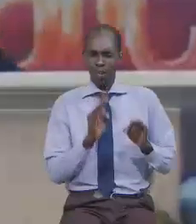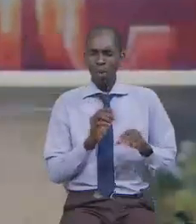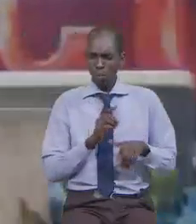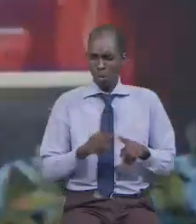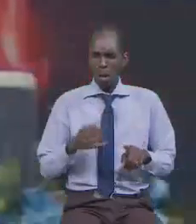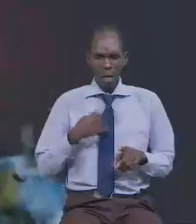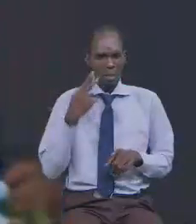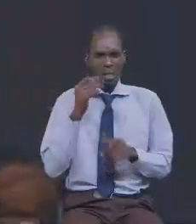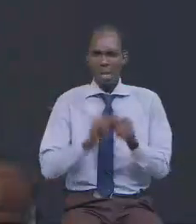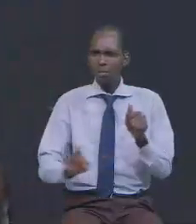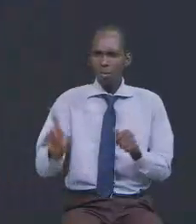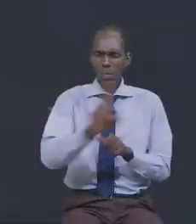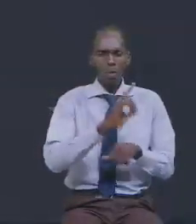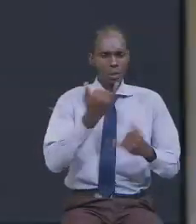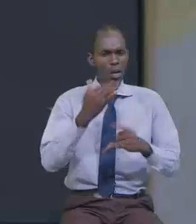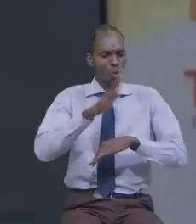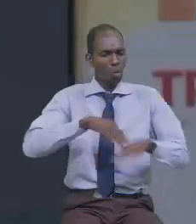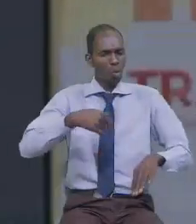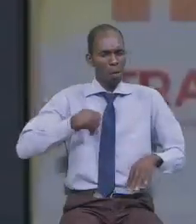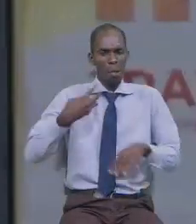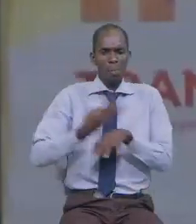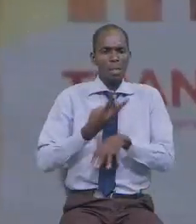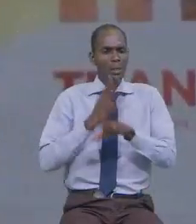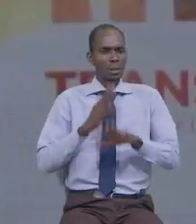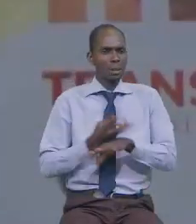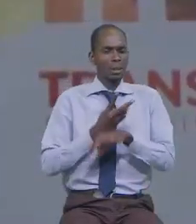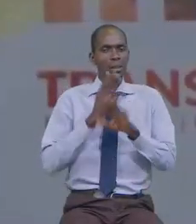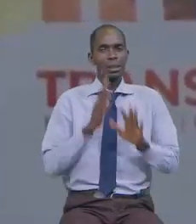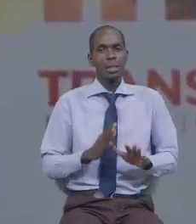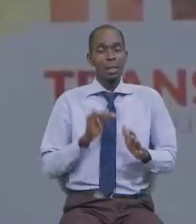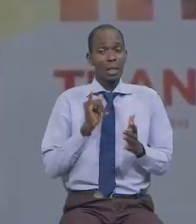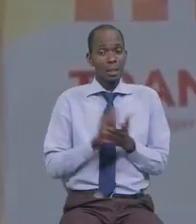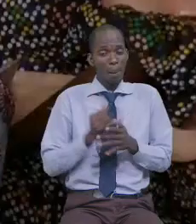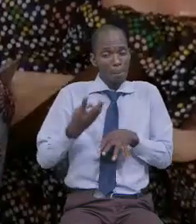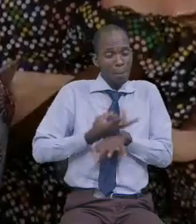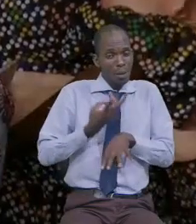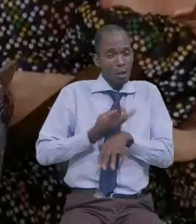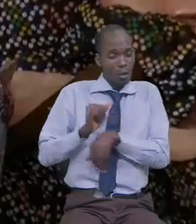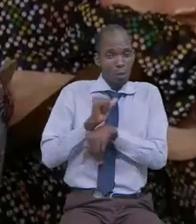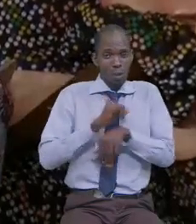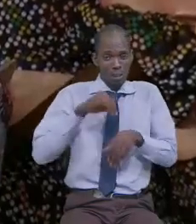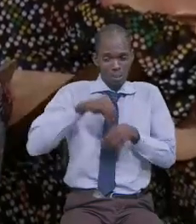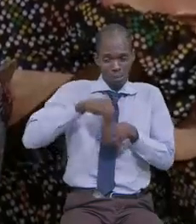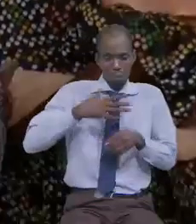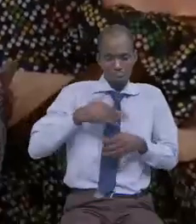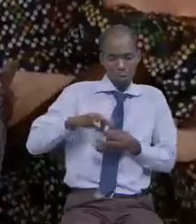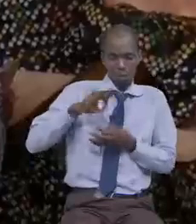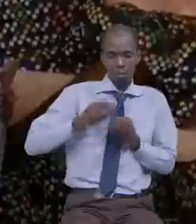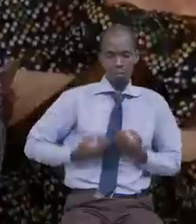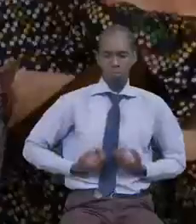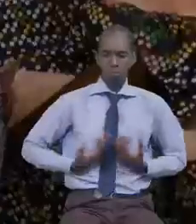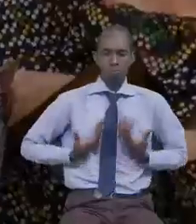the mathematician inside me woke up, got up. And then eventually